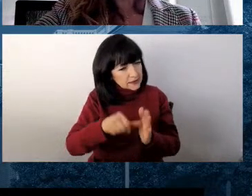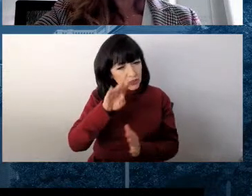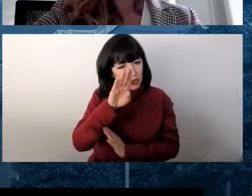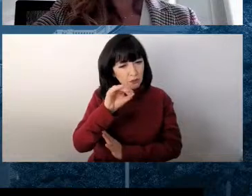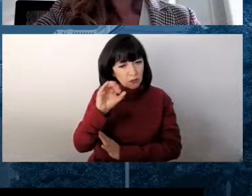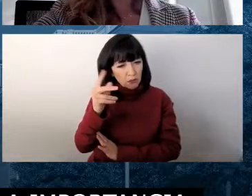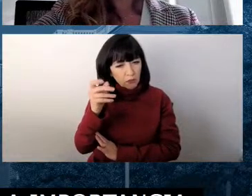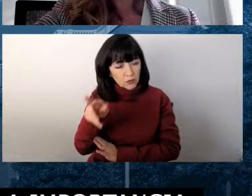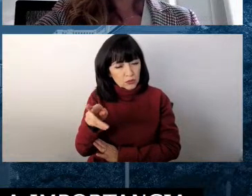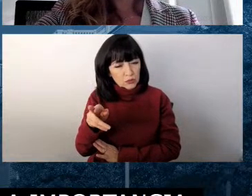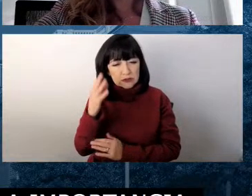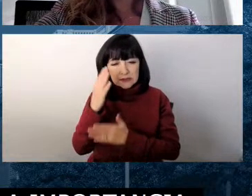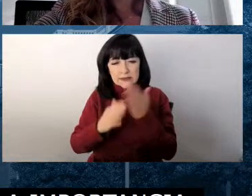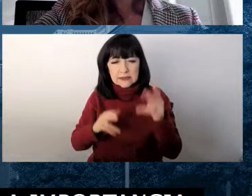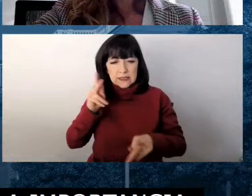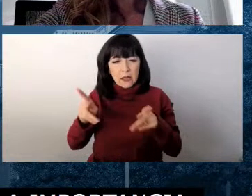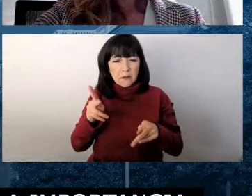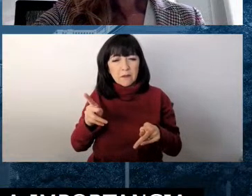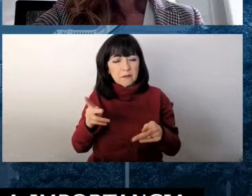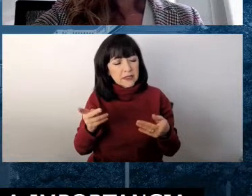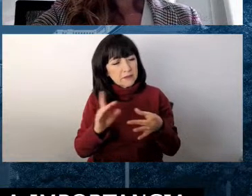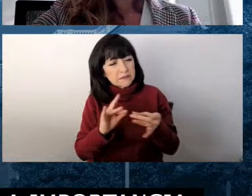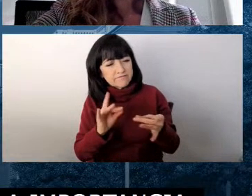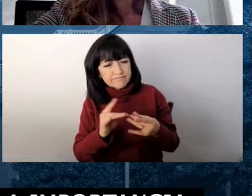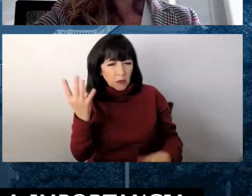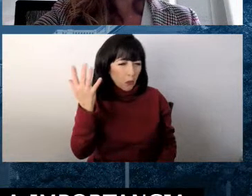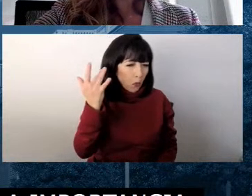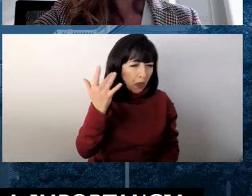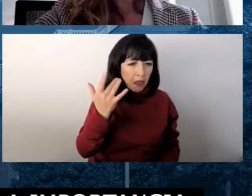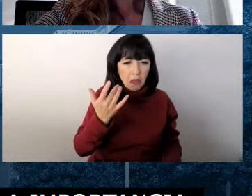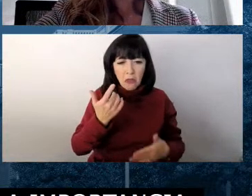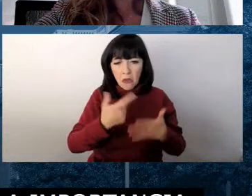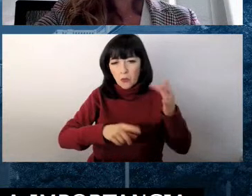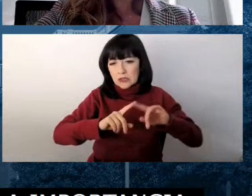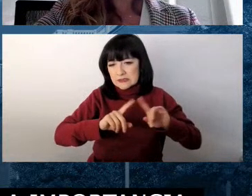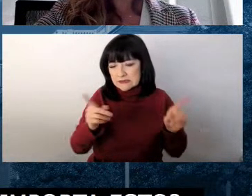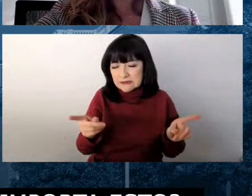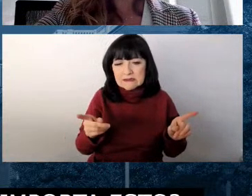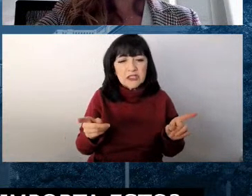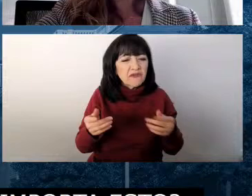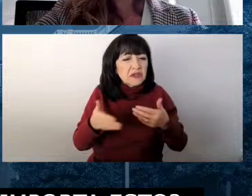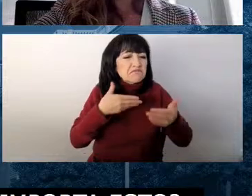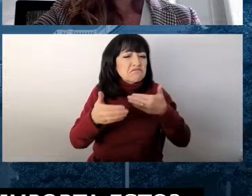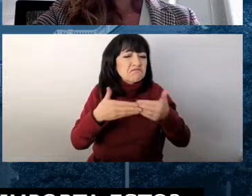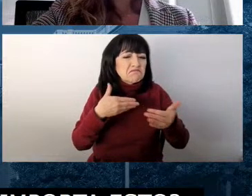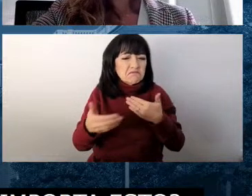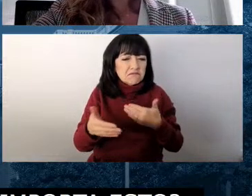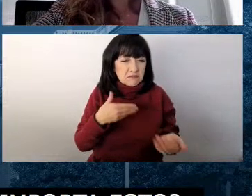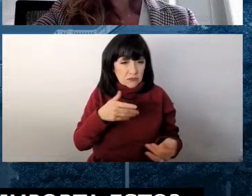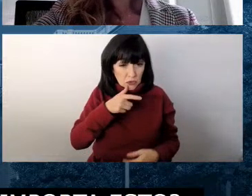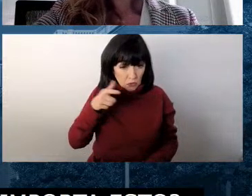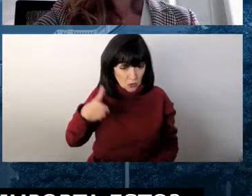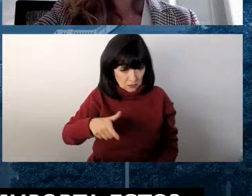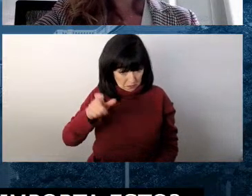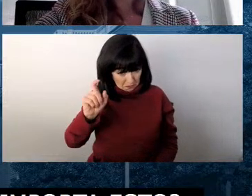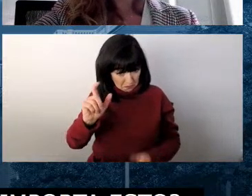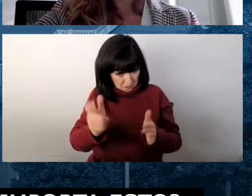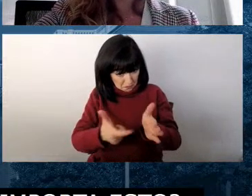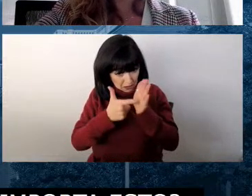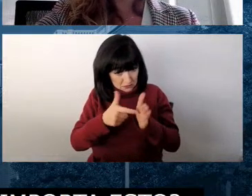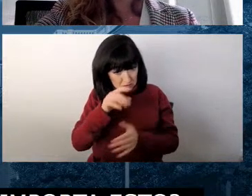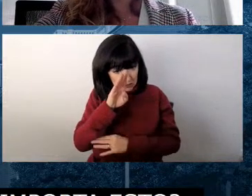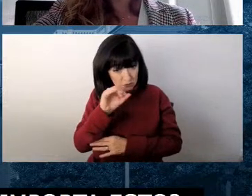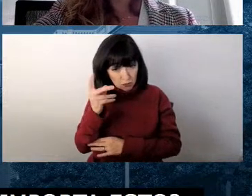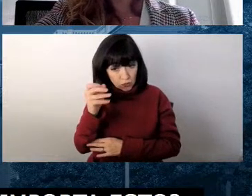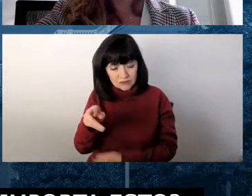this matter? Why are we seeing this? The current COVID vaccines target the spike